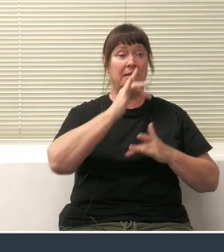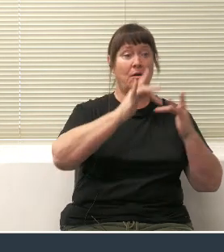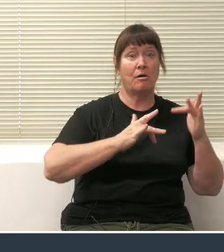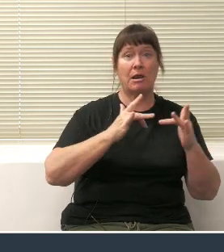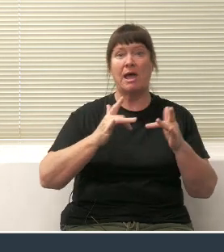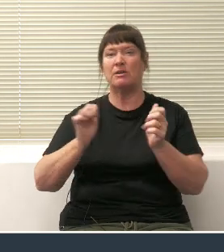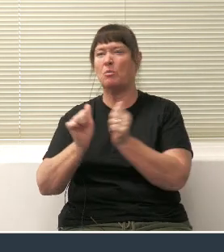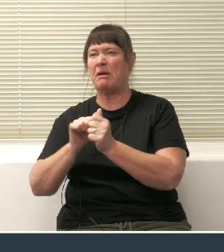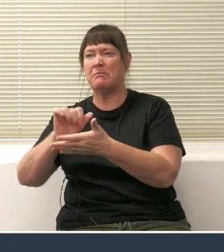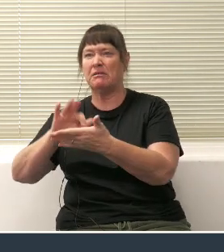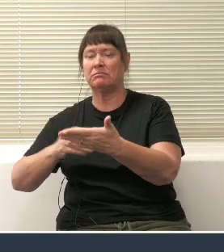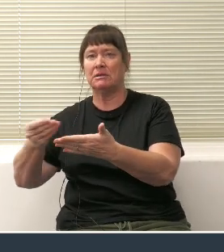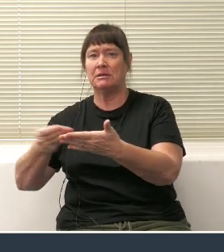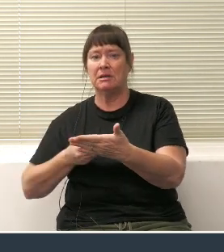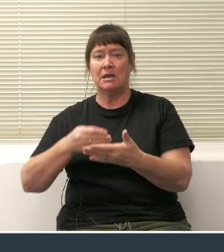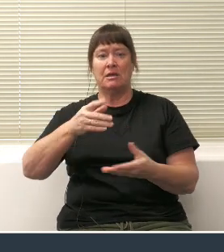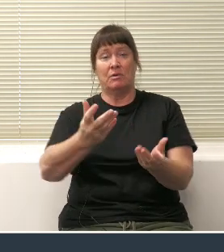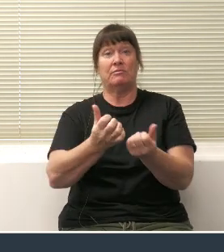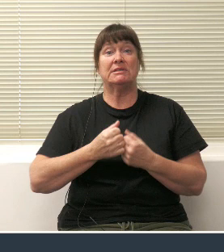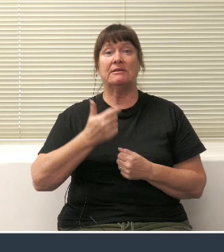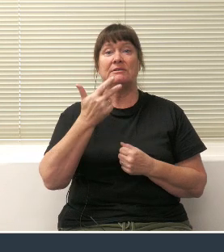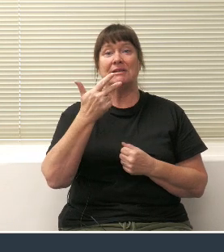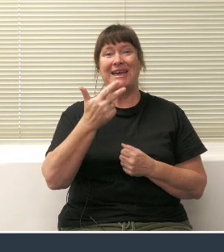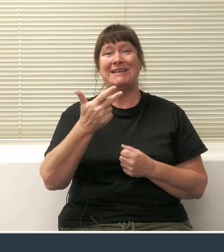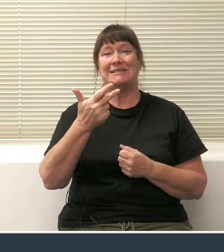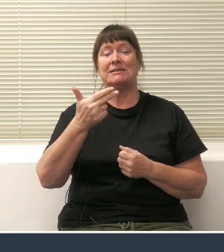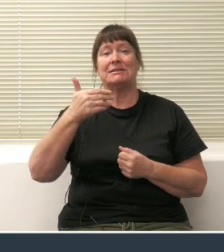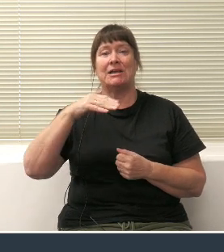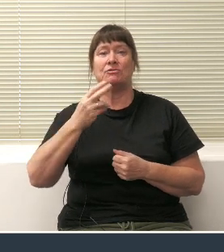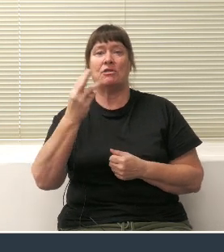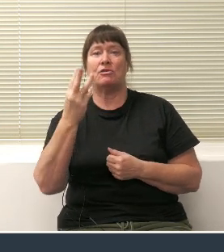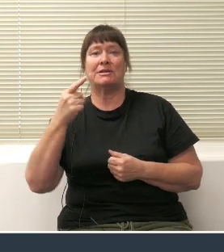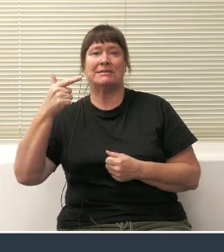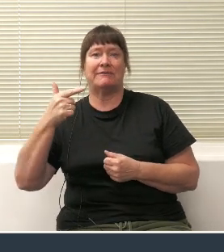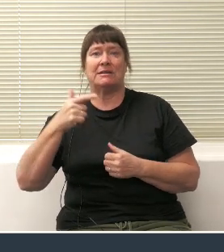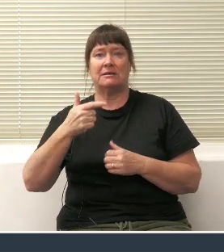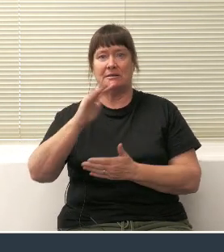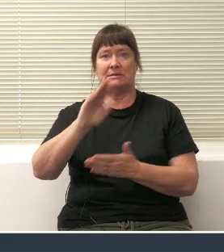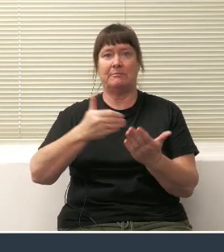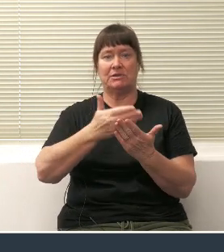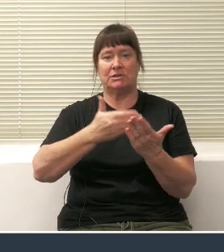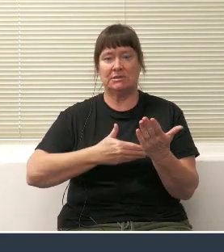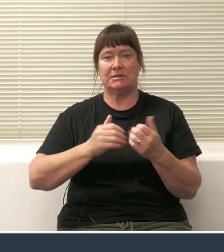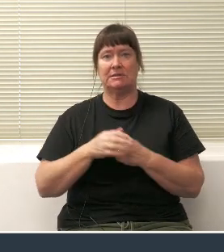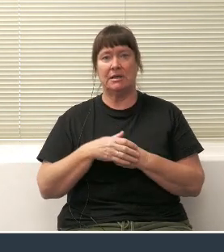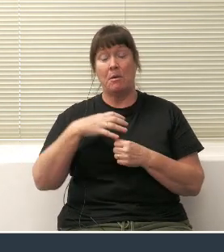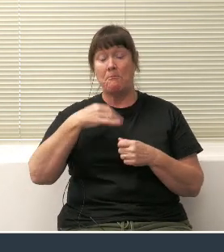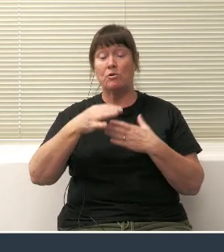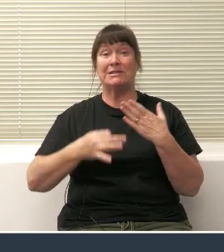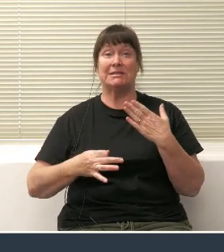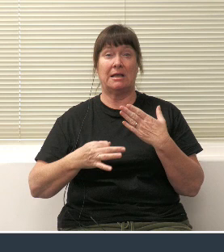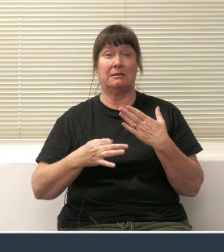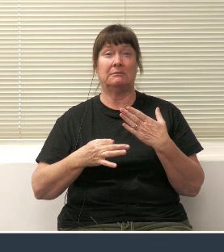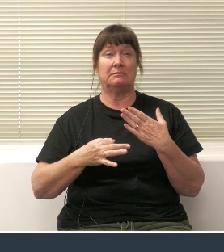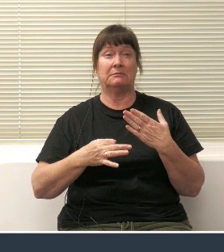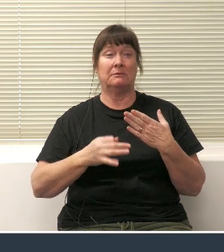and in total, as already mentioned, we received 837 submissions. More detail about the engagement approach can be found